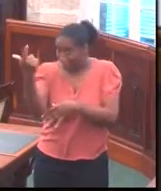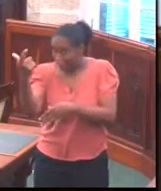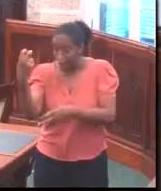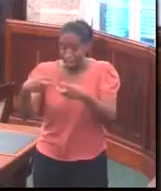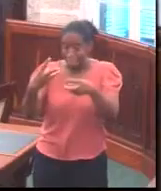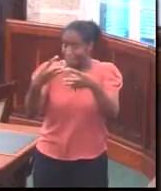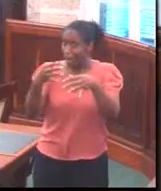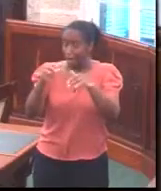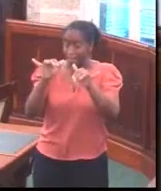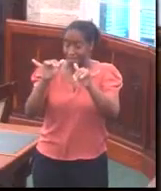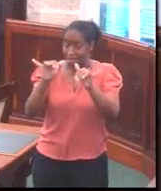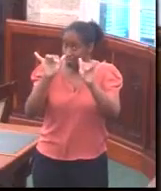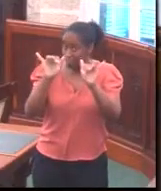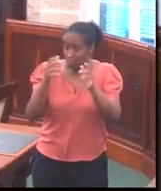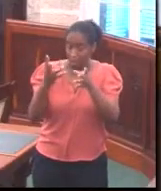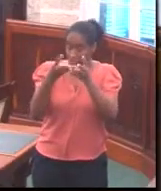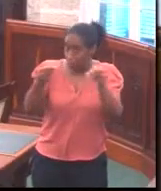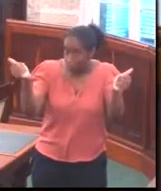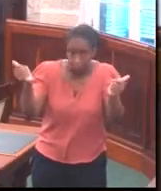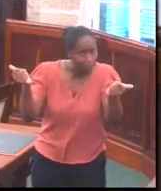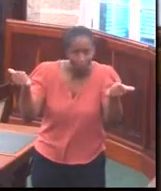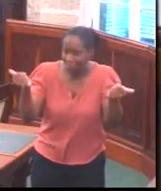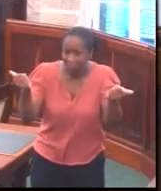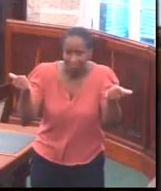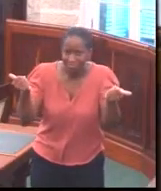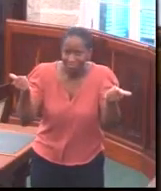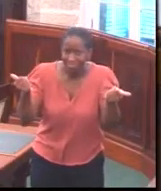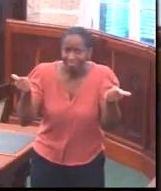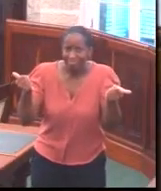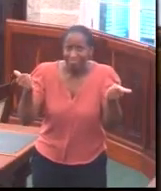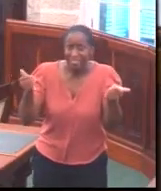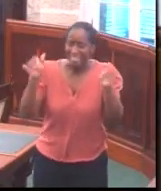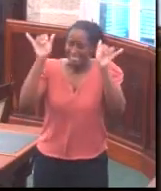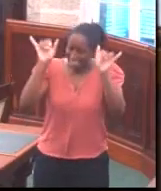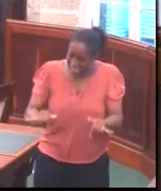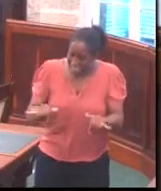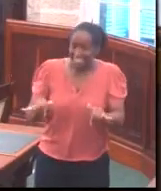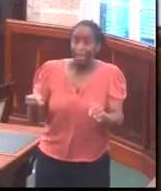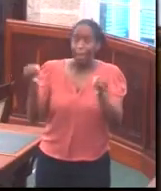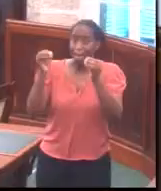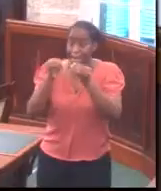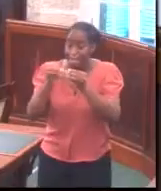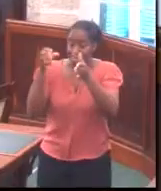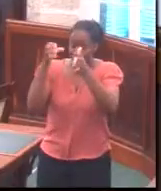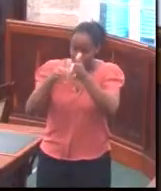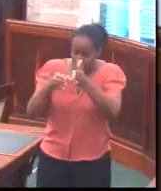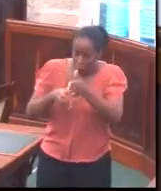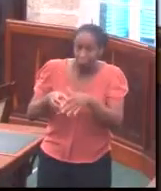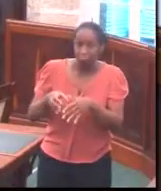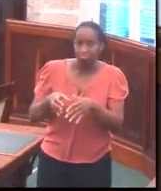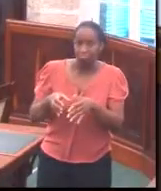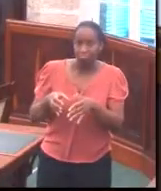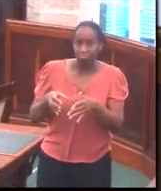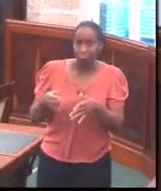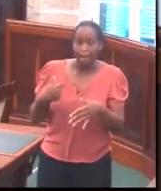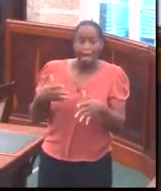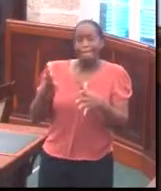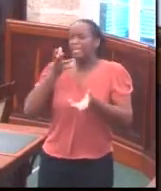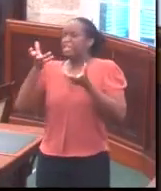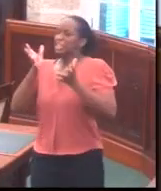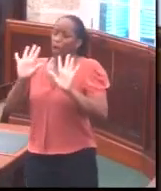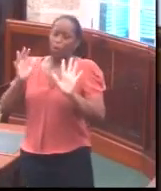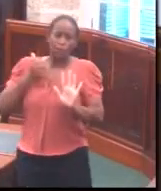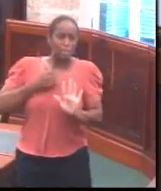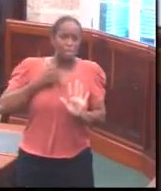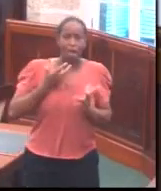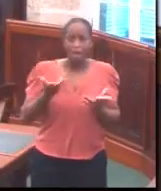other sections. Pardon me for shouting. Pardon me for getting angry. The public is angry too. You think people feel comfortable in